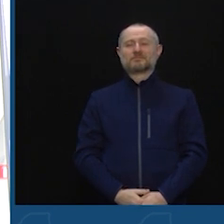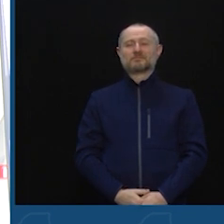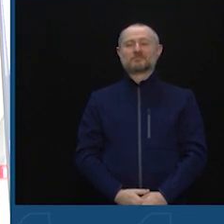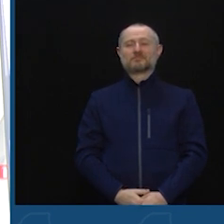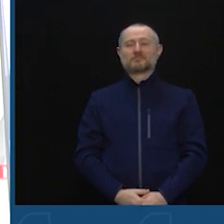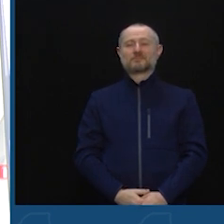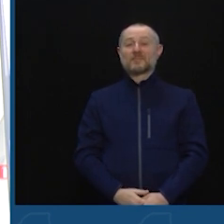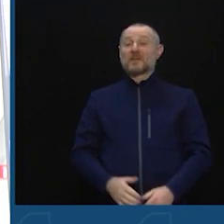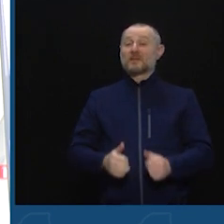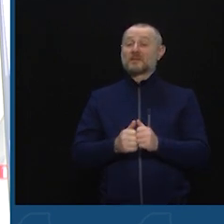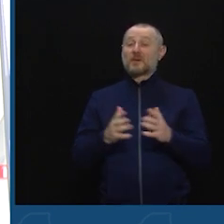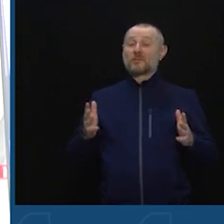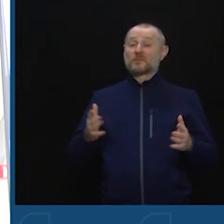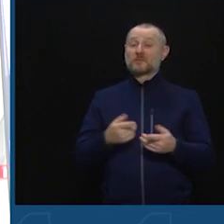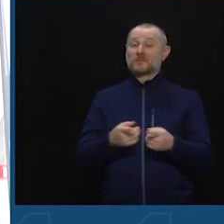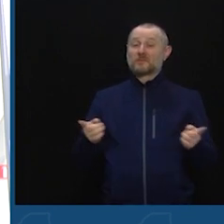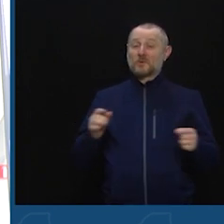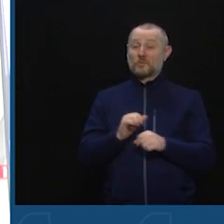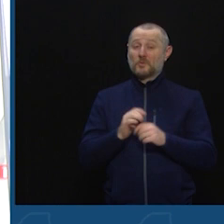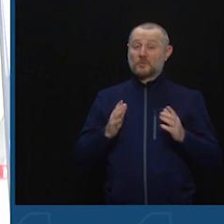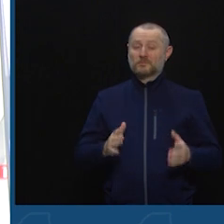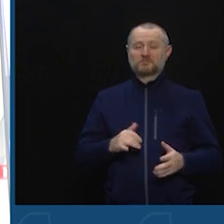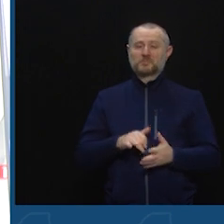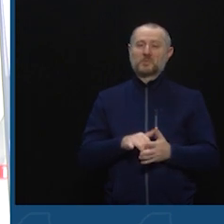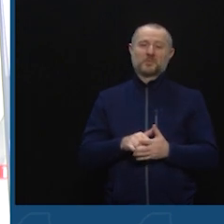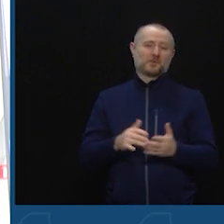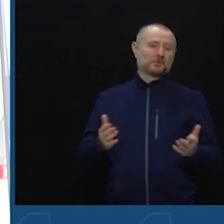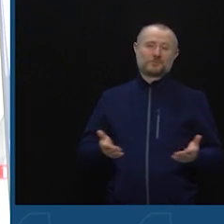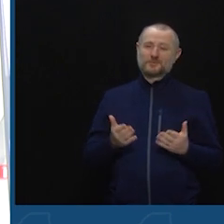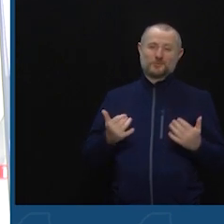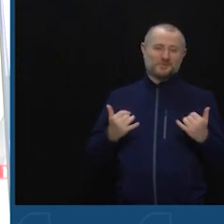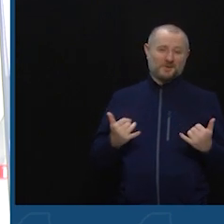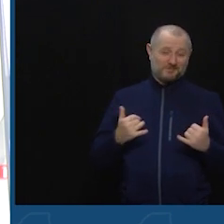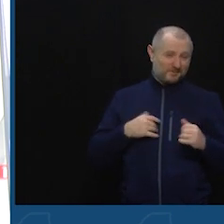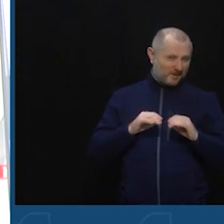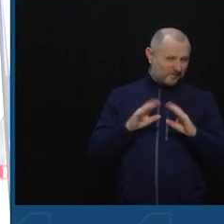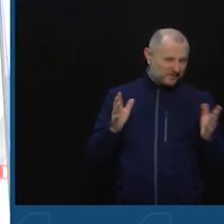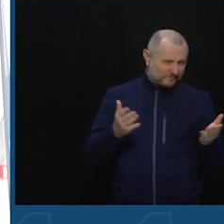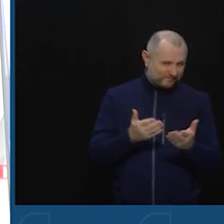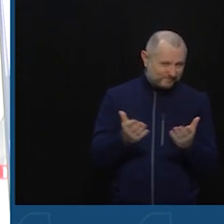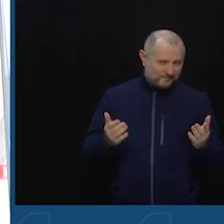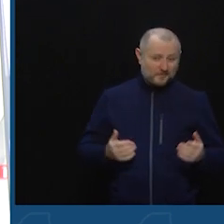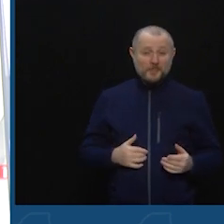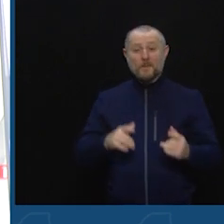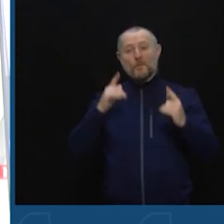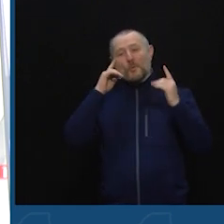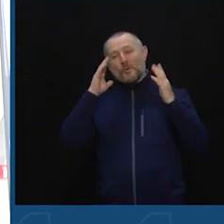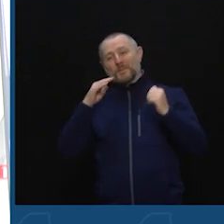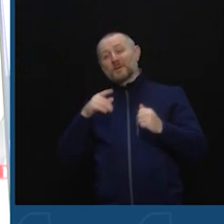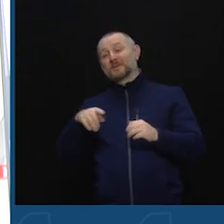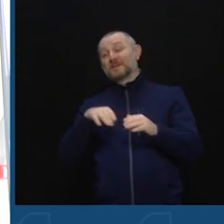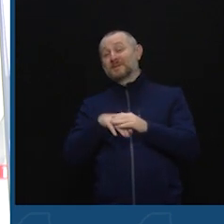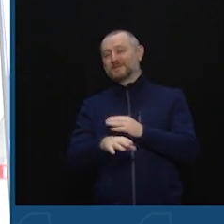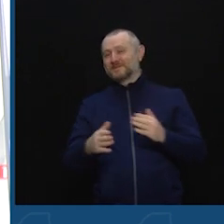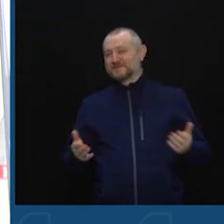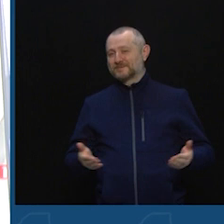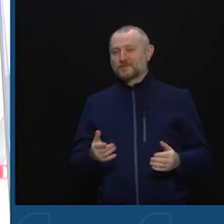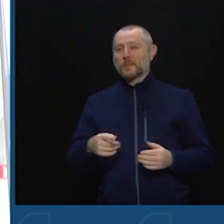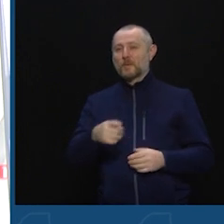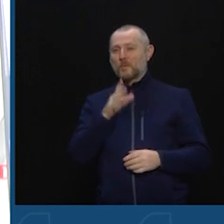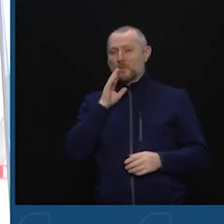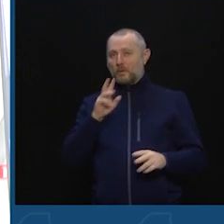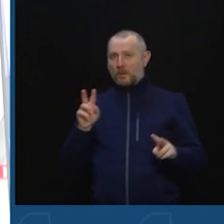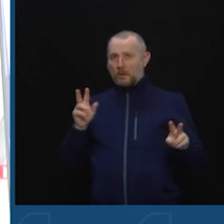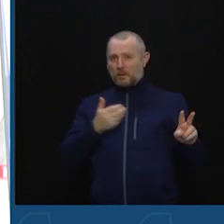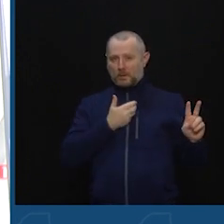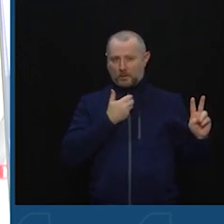Without them, we would not be here today, obviously. And hopefully, as you walked in today, you saw firsthand just how